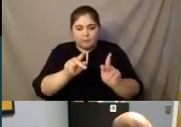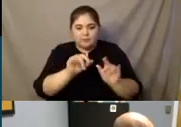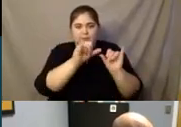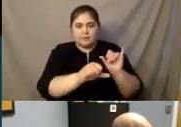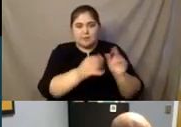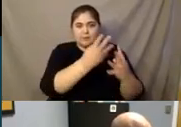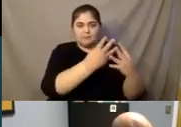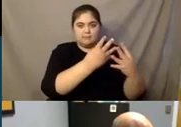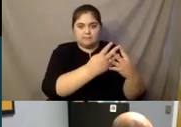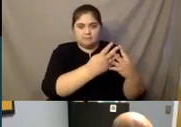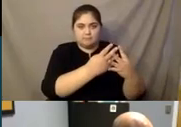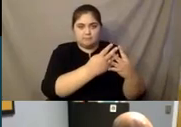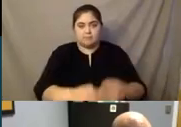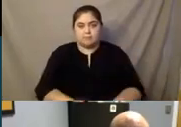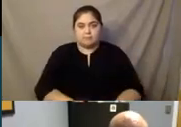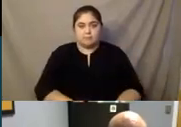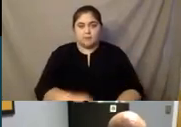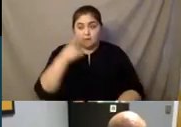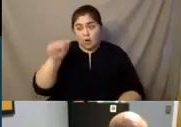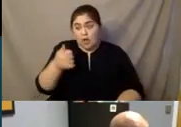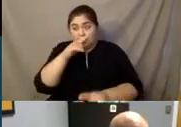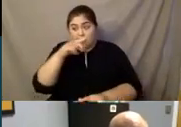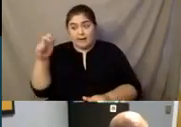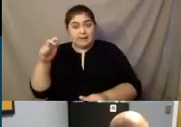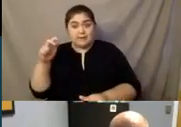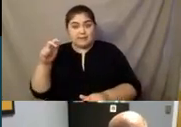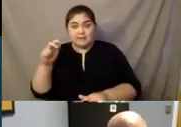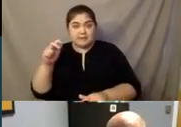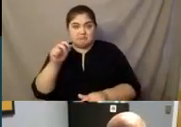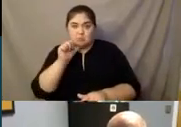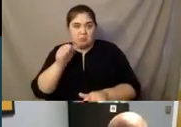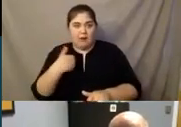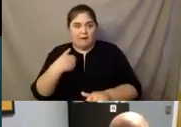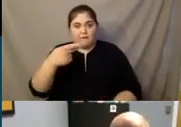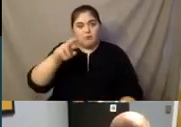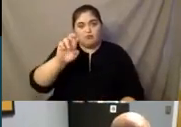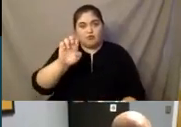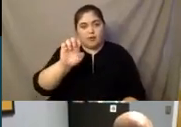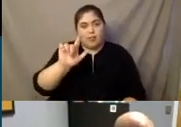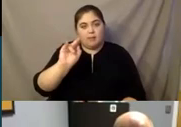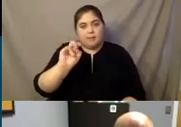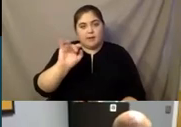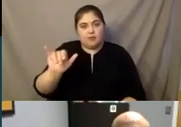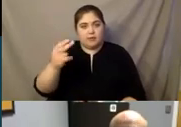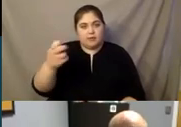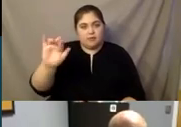There are no preliminary hearings on other cases if someone's out of custody. Okay, thanks.